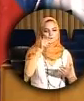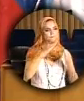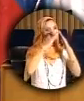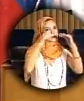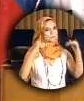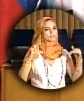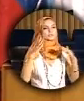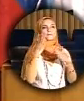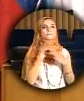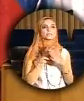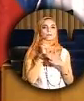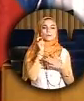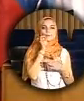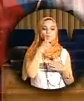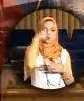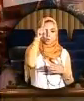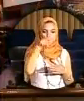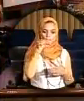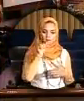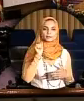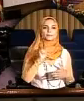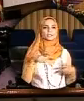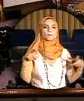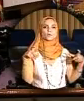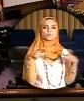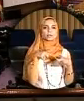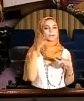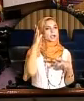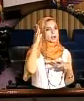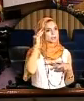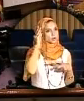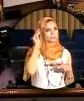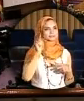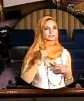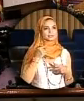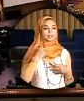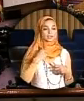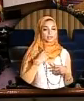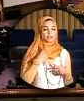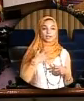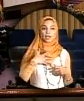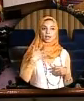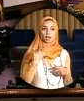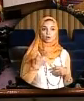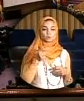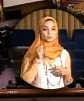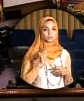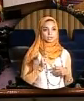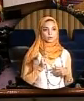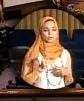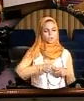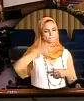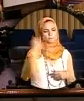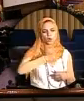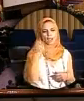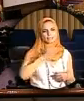by congratulating the International Telecom Union, ITU, Telecom Africa 2008, for bringing together